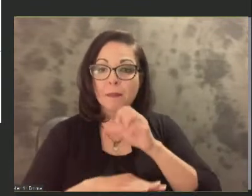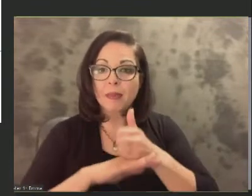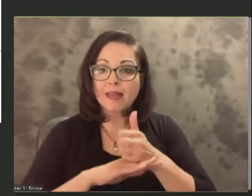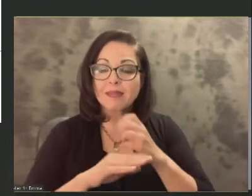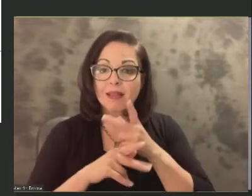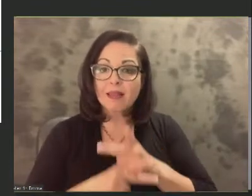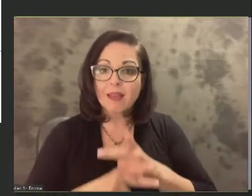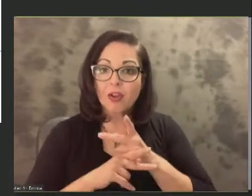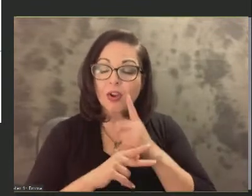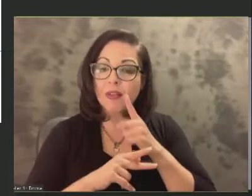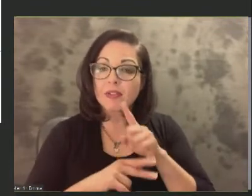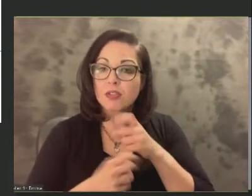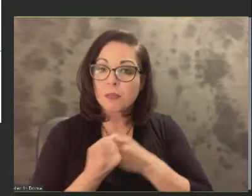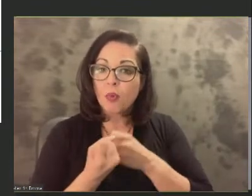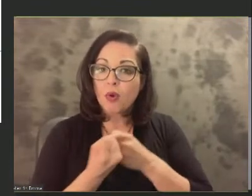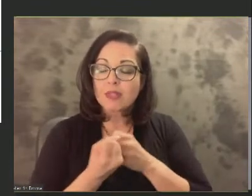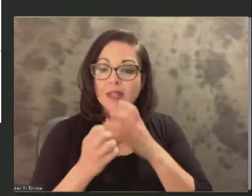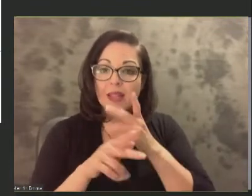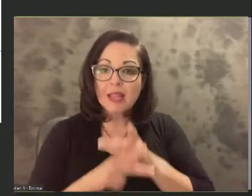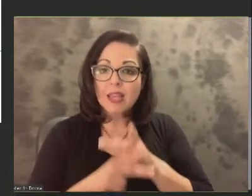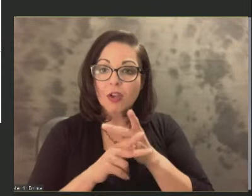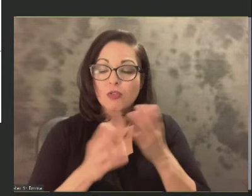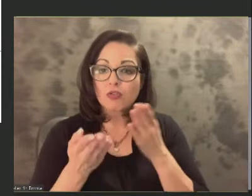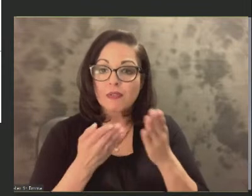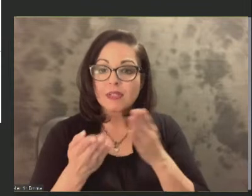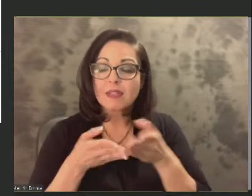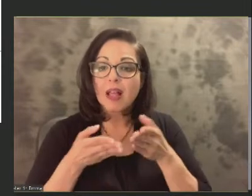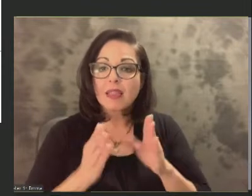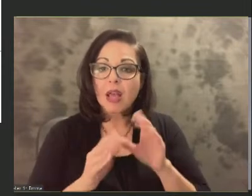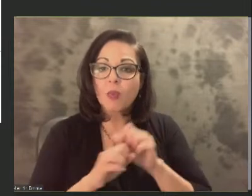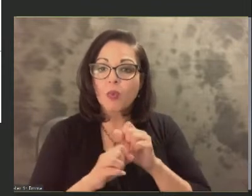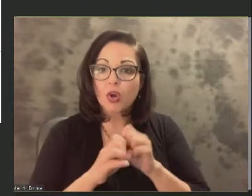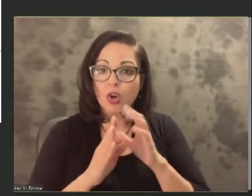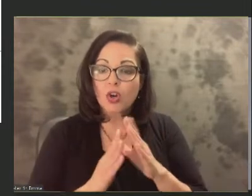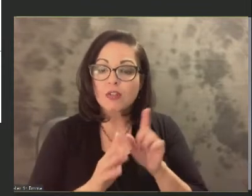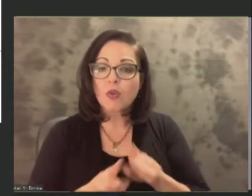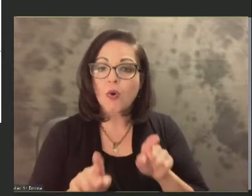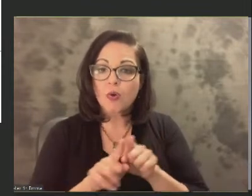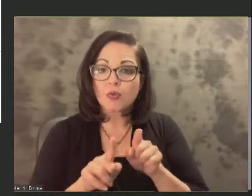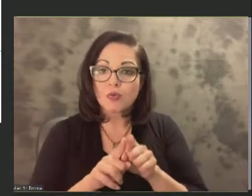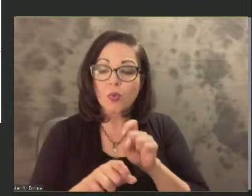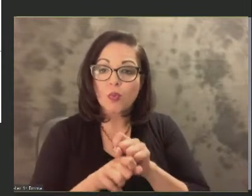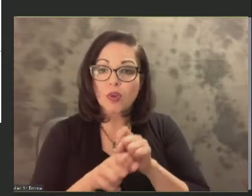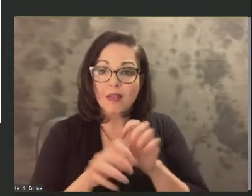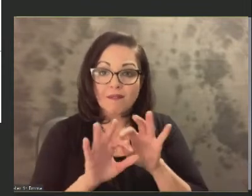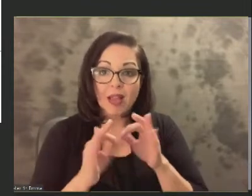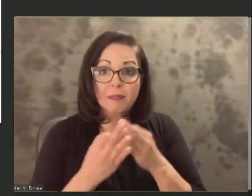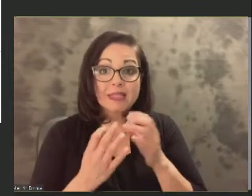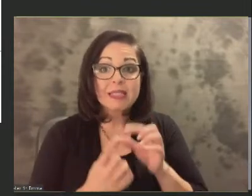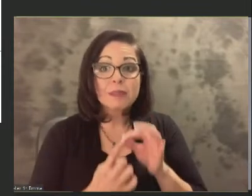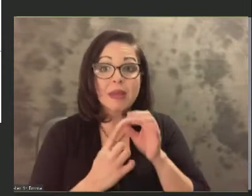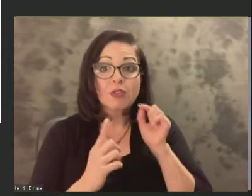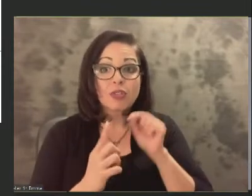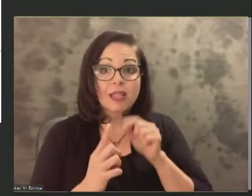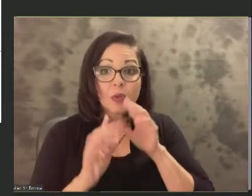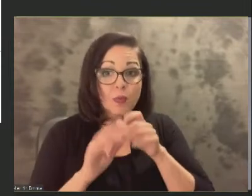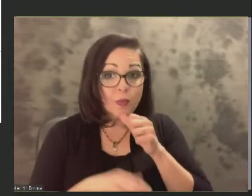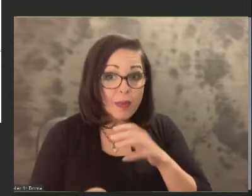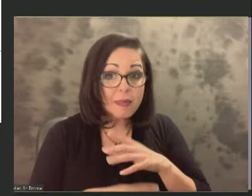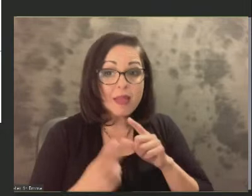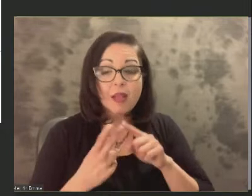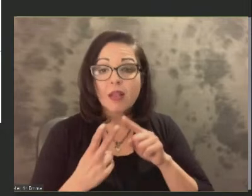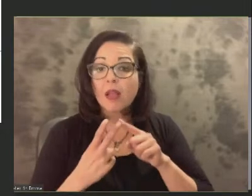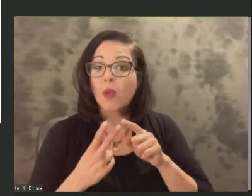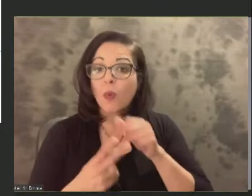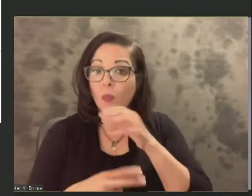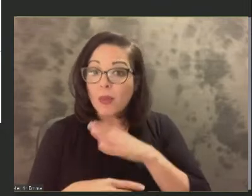care supports and services that allows workers and working families, especially women of color,